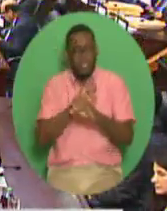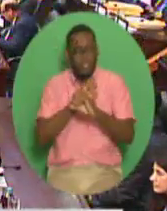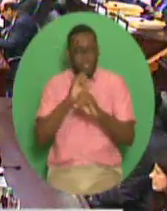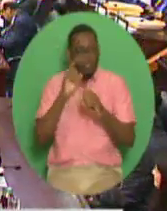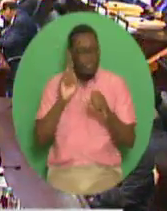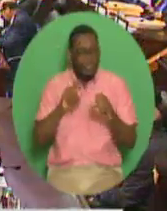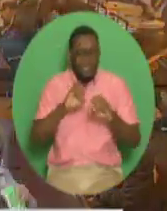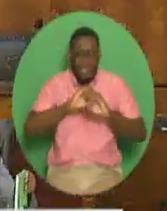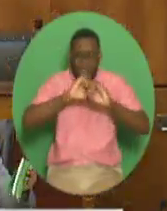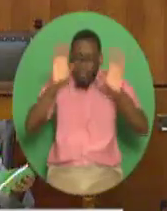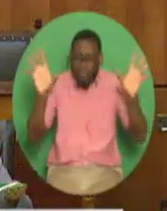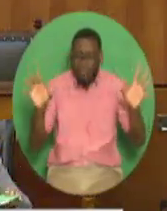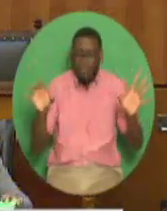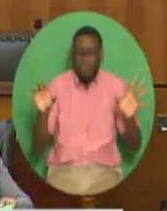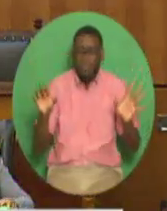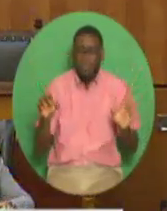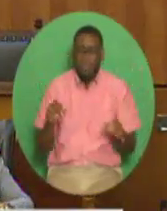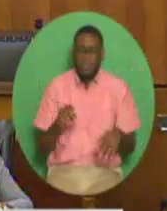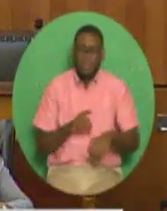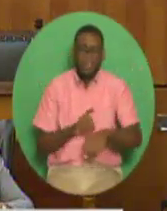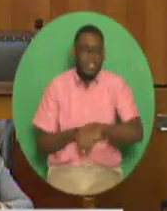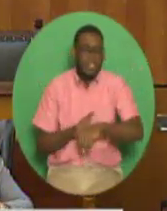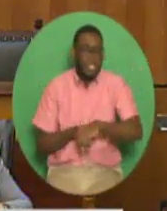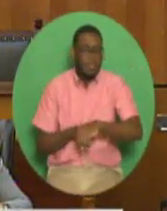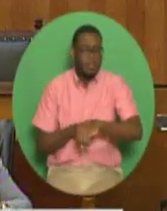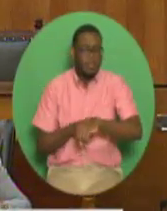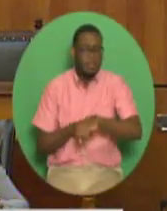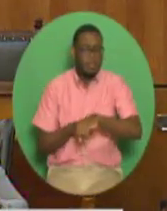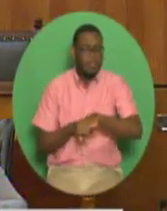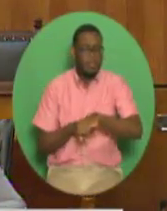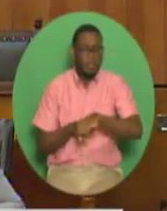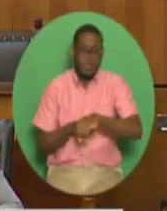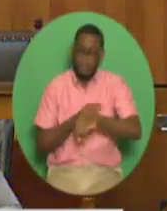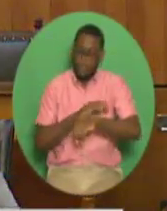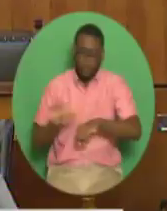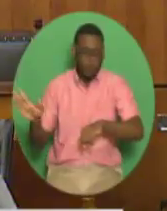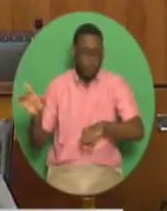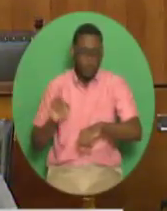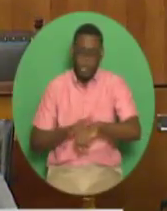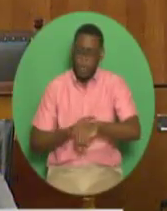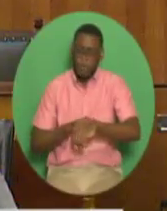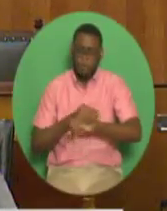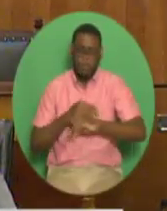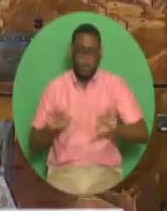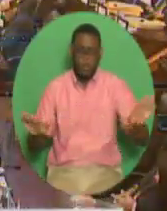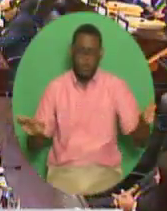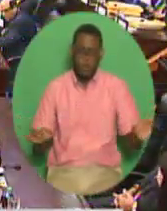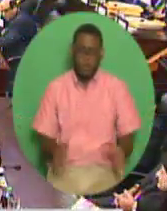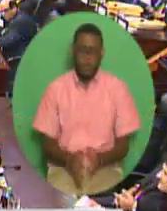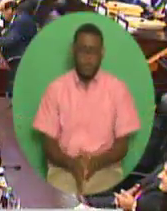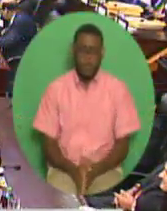Honorable Member, your speaking time is now spent. Leader of the House.